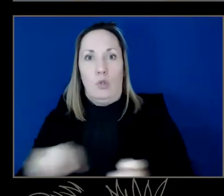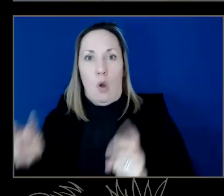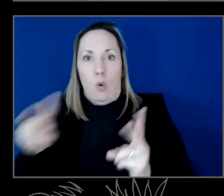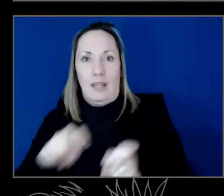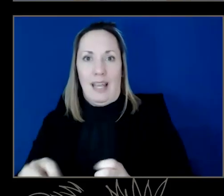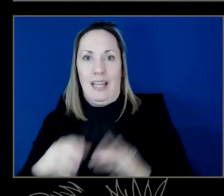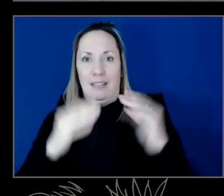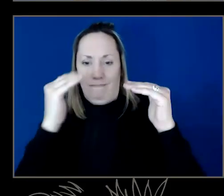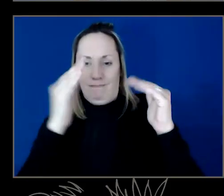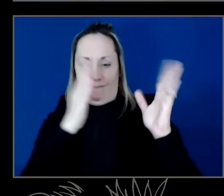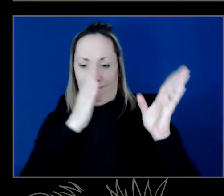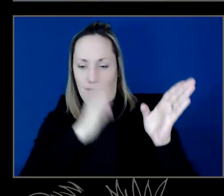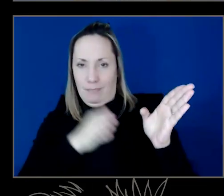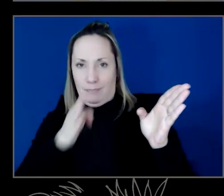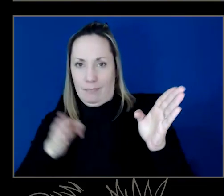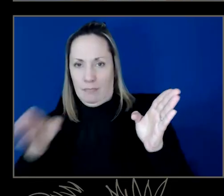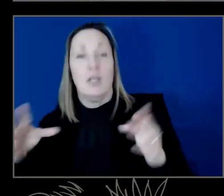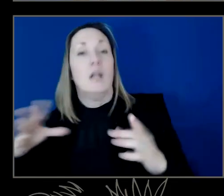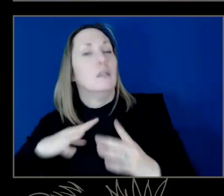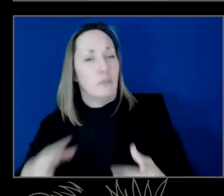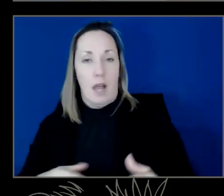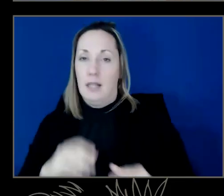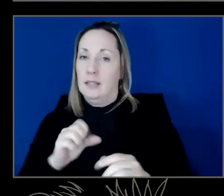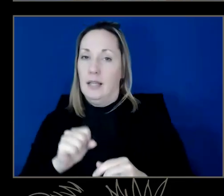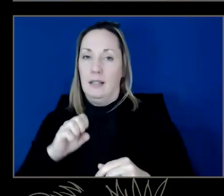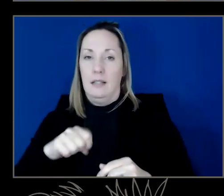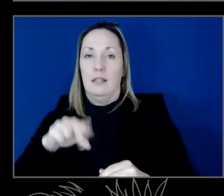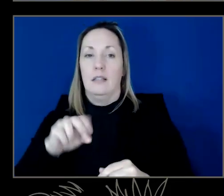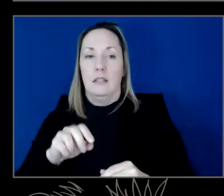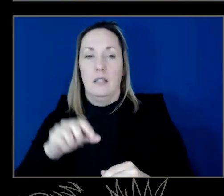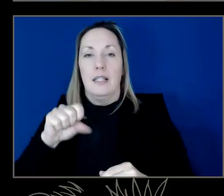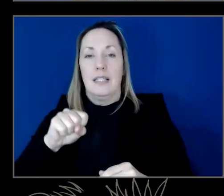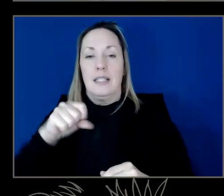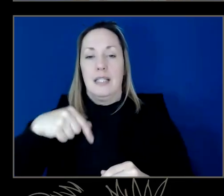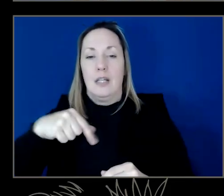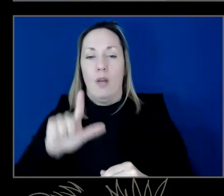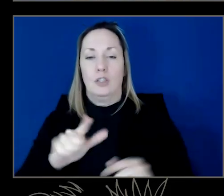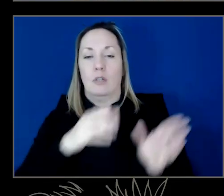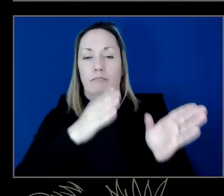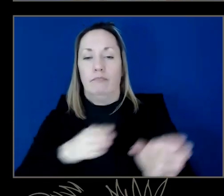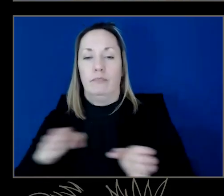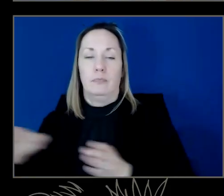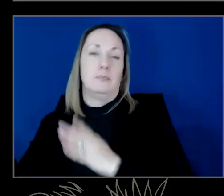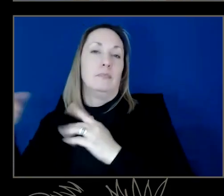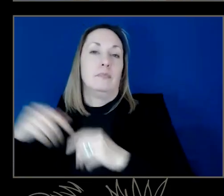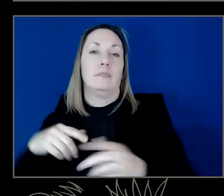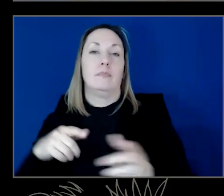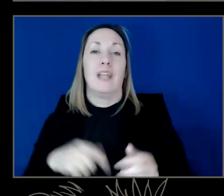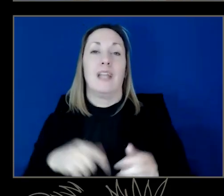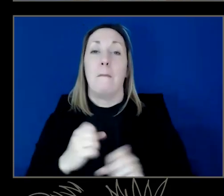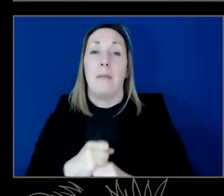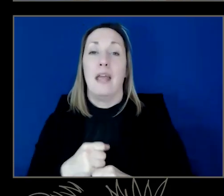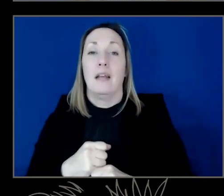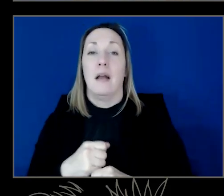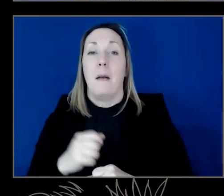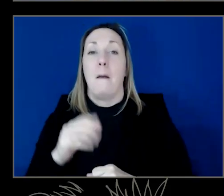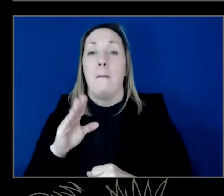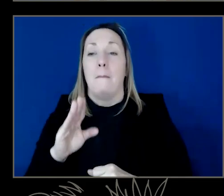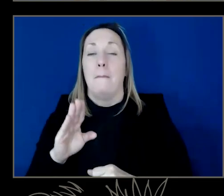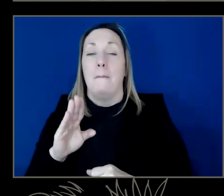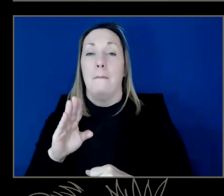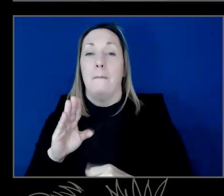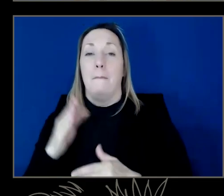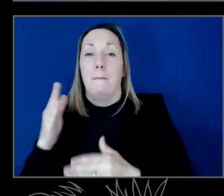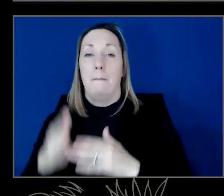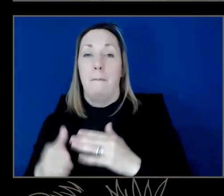sequentially, that's fine. Just take that sequential data loading and stick it in an API endpoint. Create a BFF, a backend for front-end service,